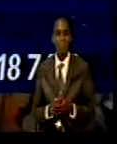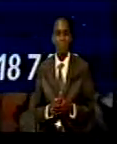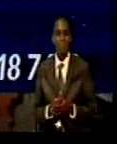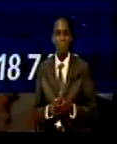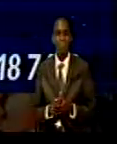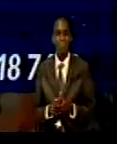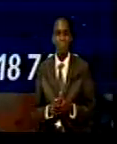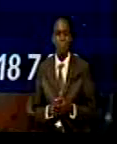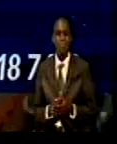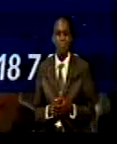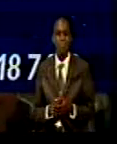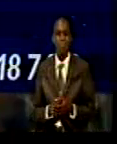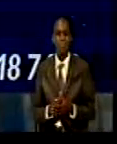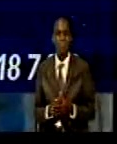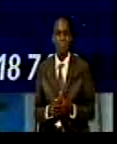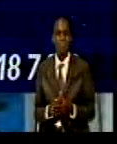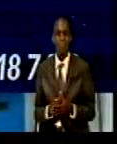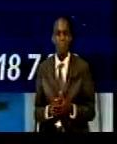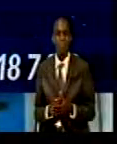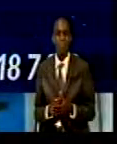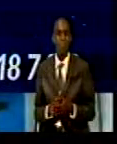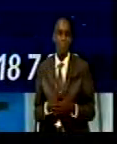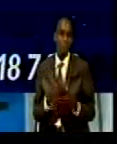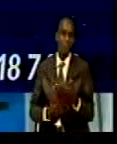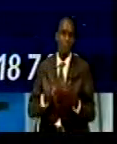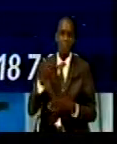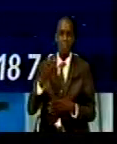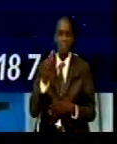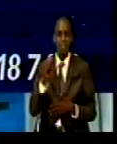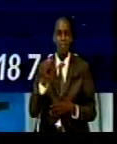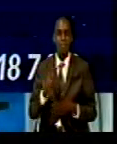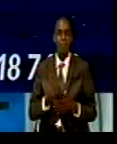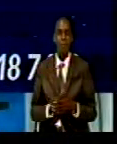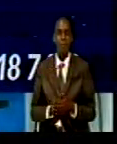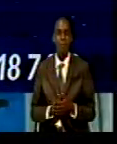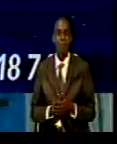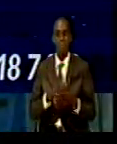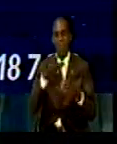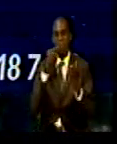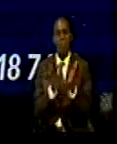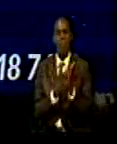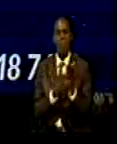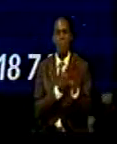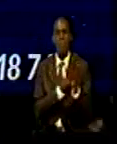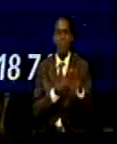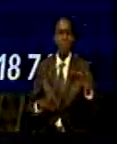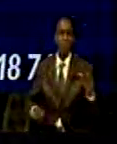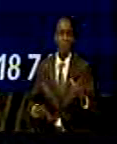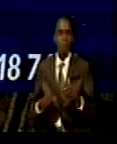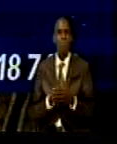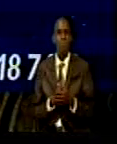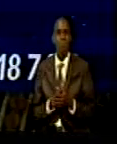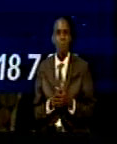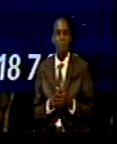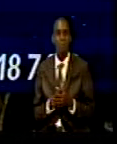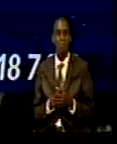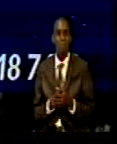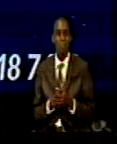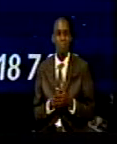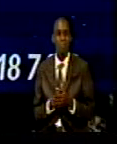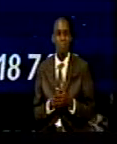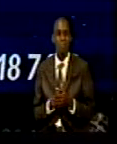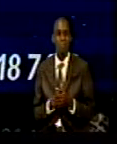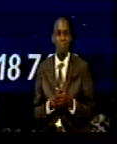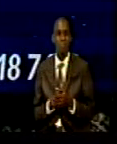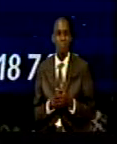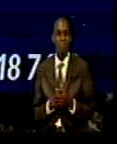Next, the next testifier, please. Praise the Lord. I'm going to say thank